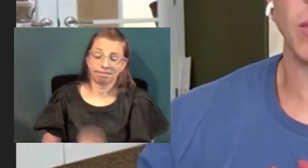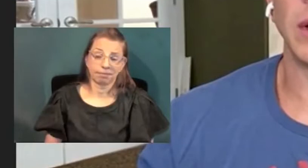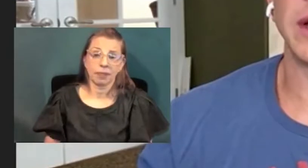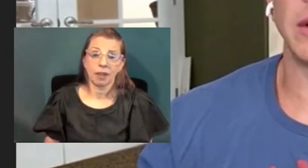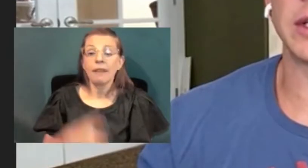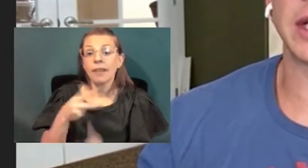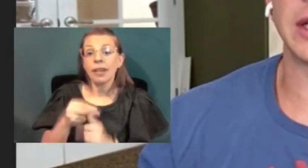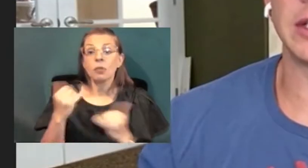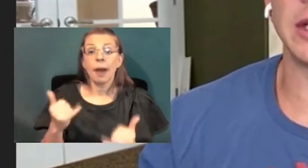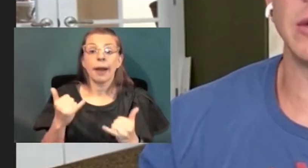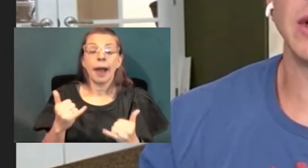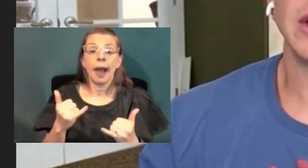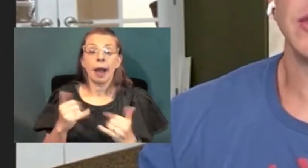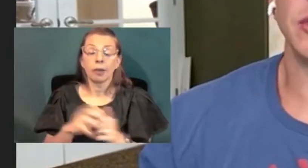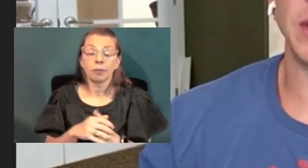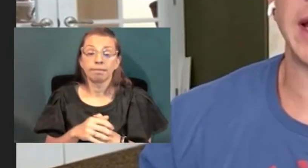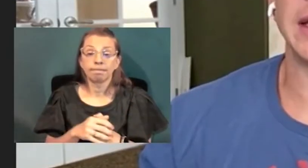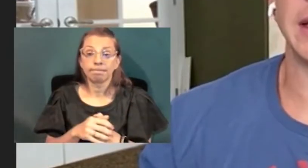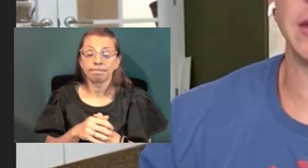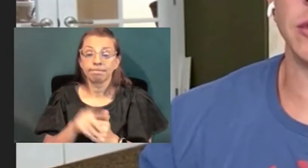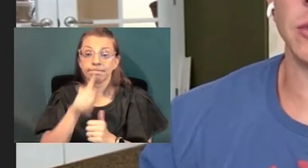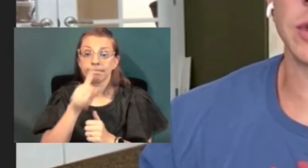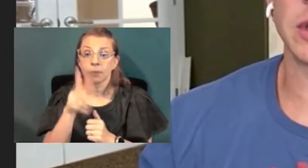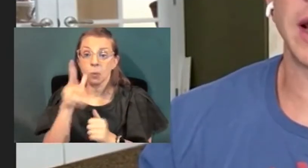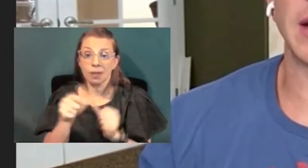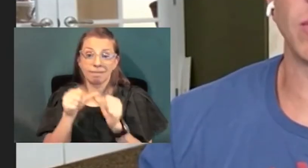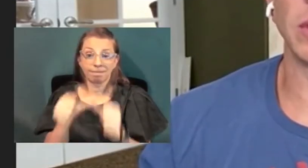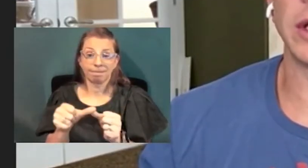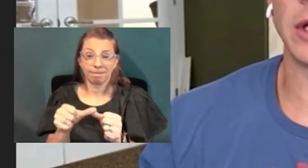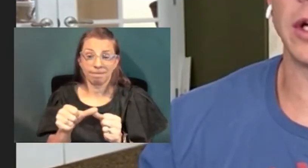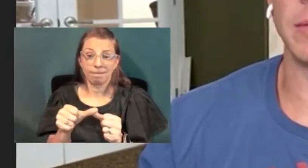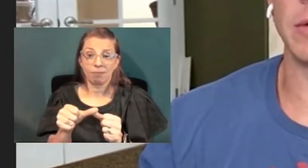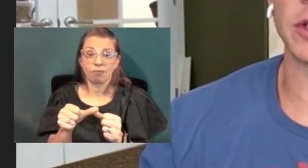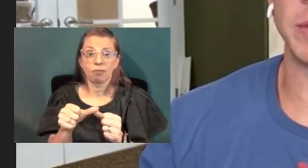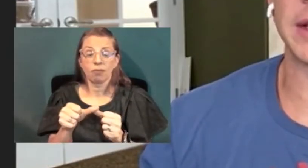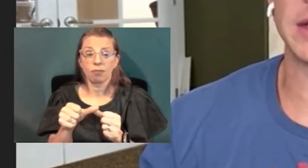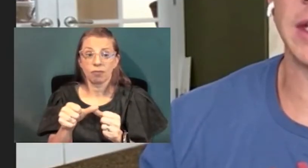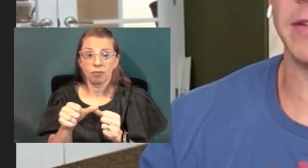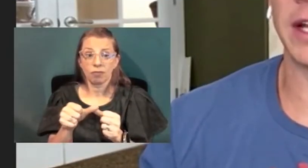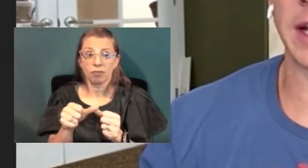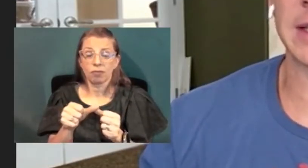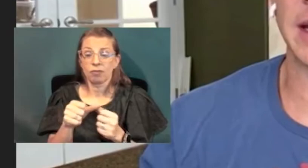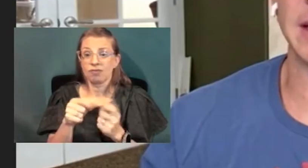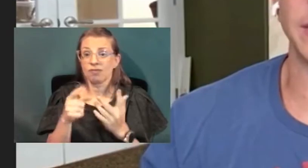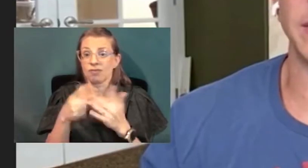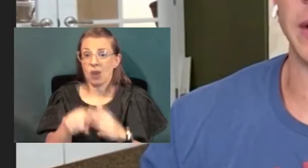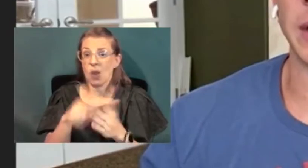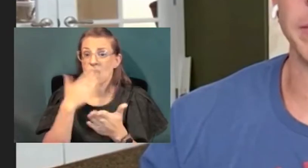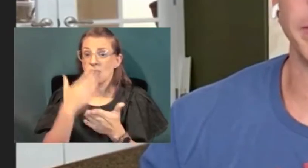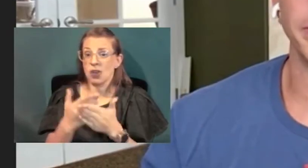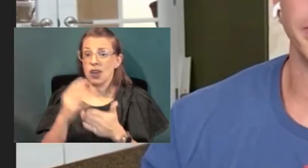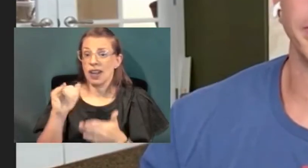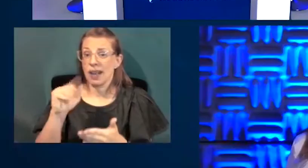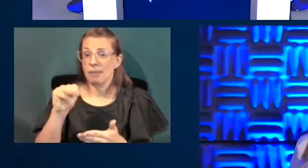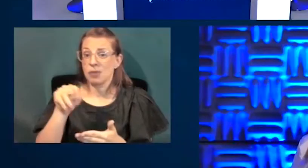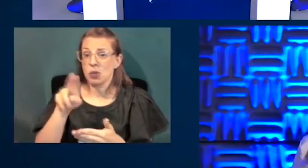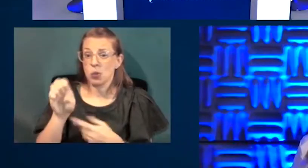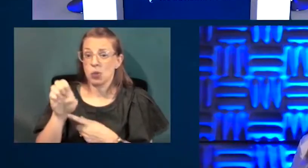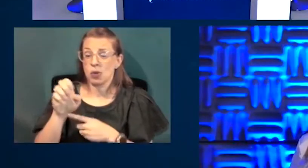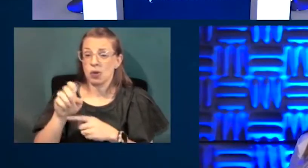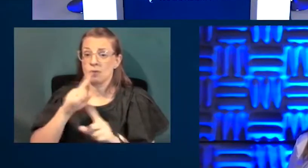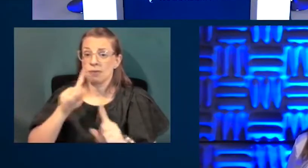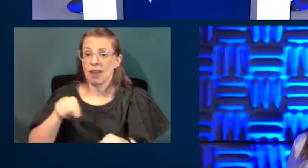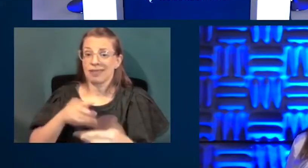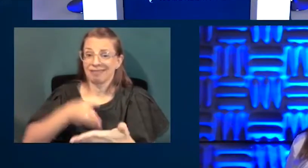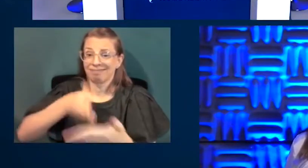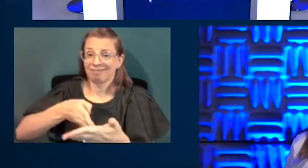now really look to continue to induce a really good immune response even against that Delta variant. Yeah, I think the vaccines